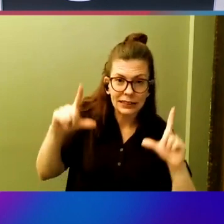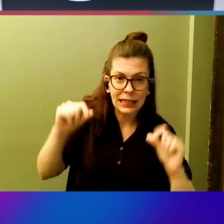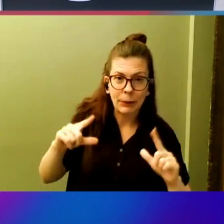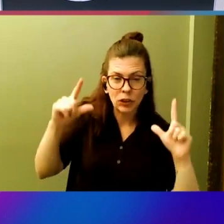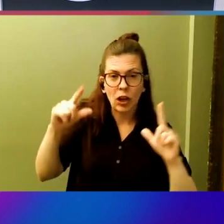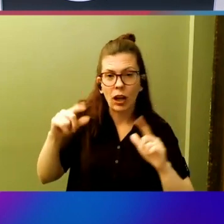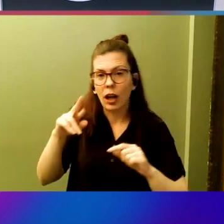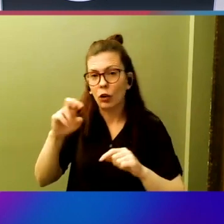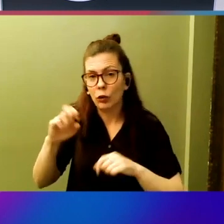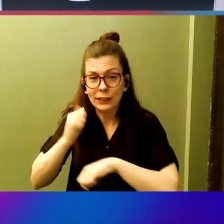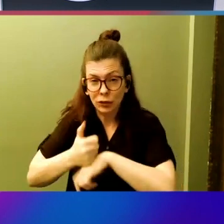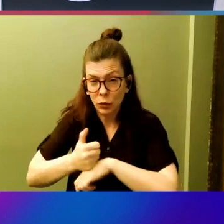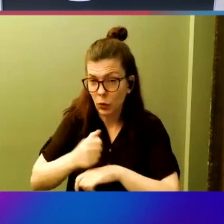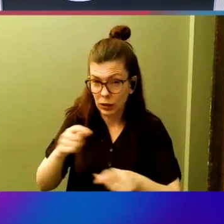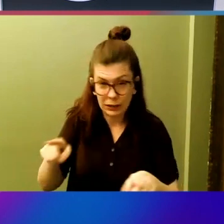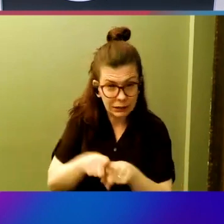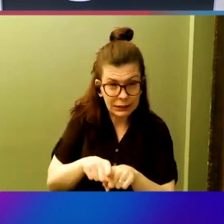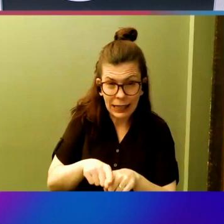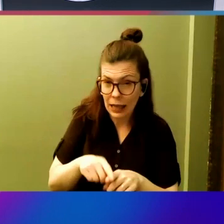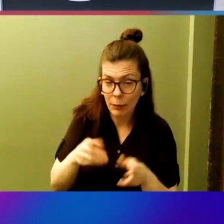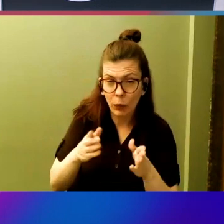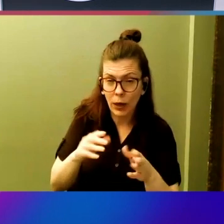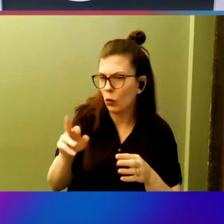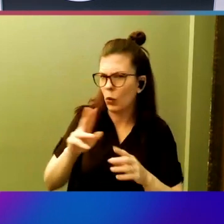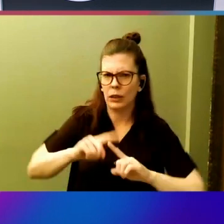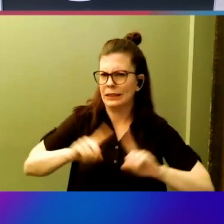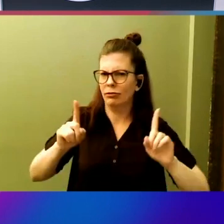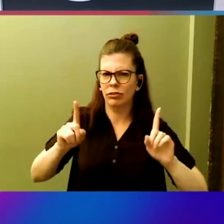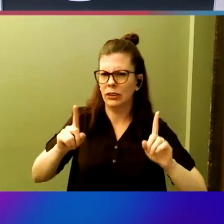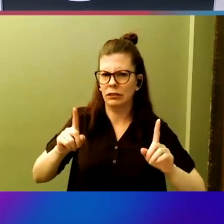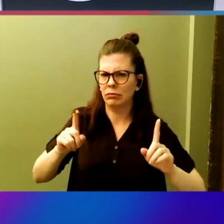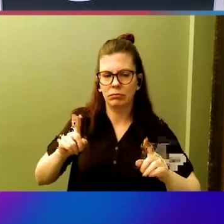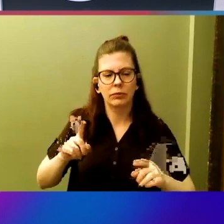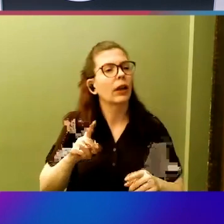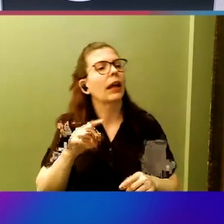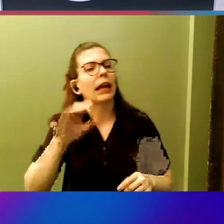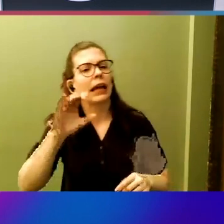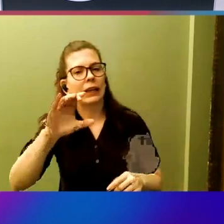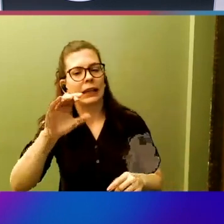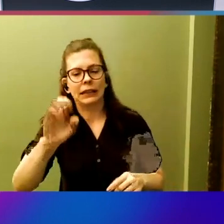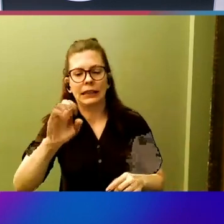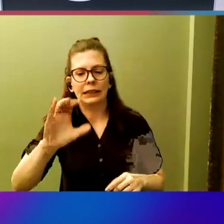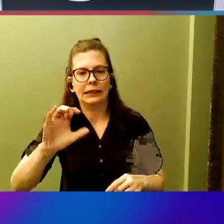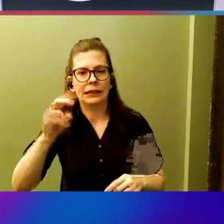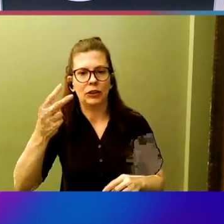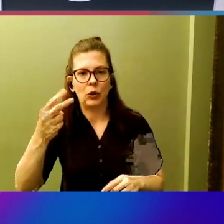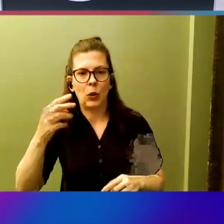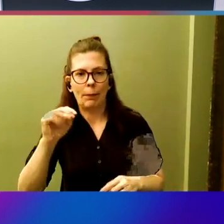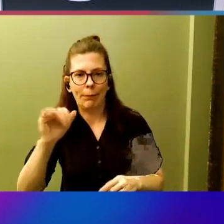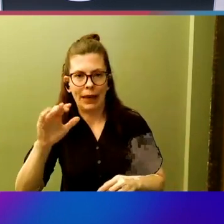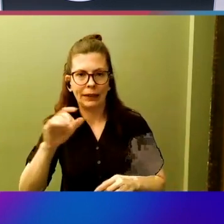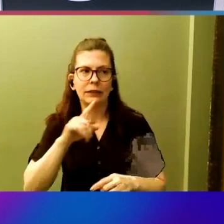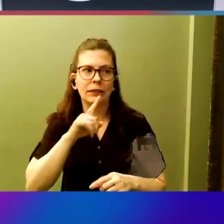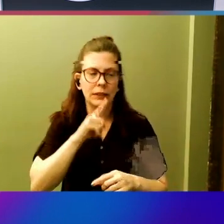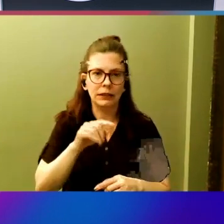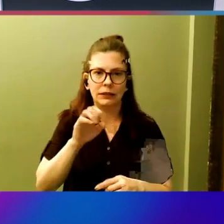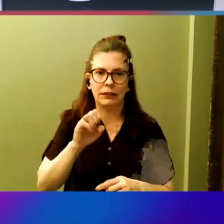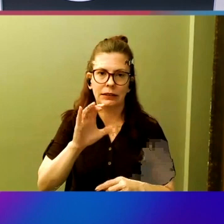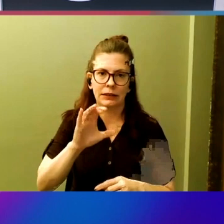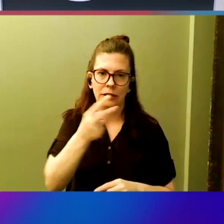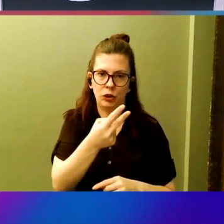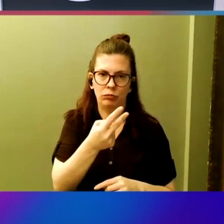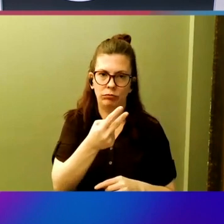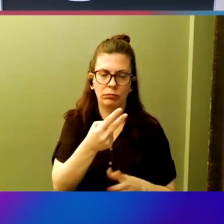differences? Oh, yeah, so EC2 Mac is EC2, right? So the same things such as creating